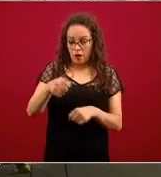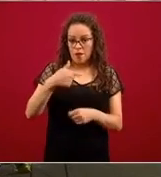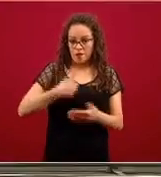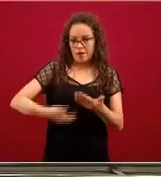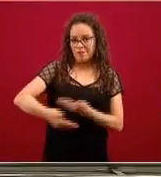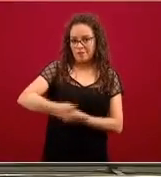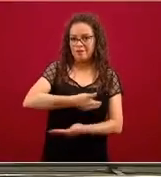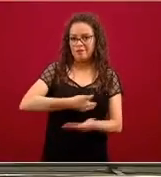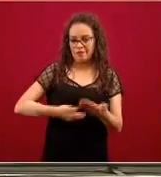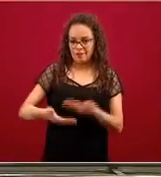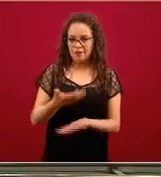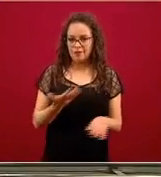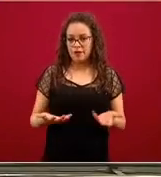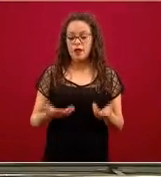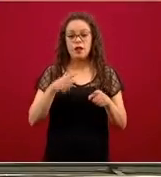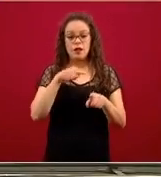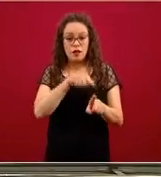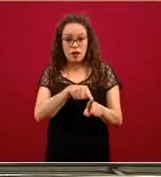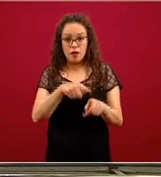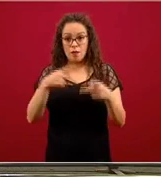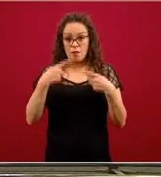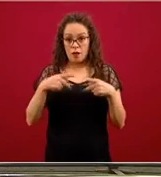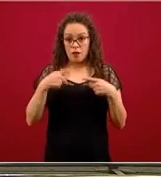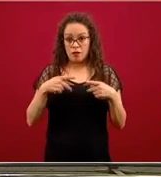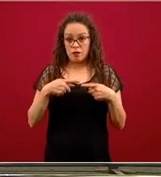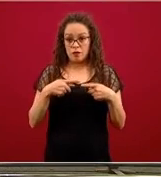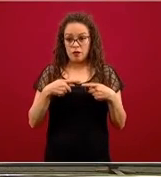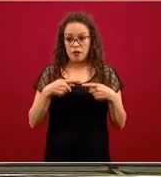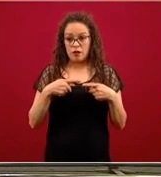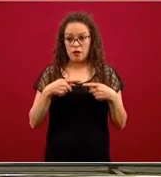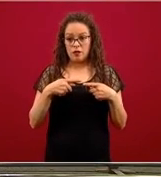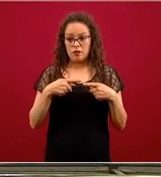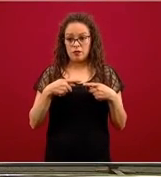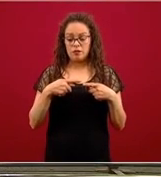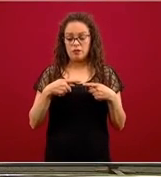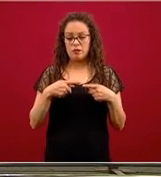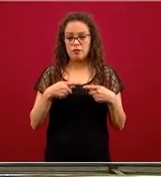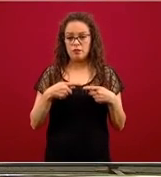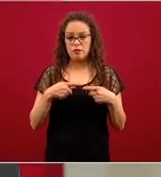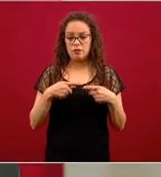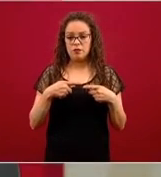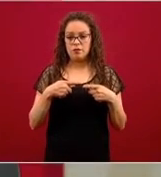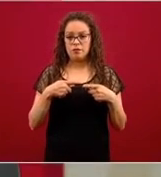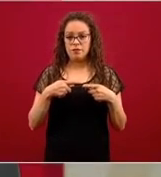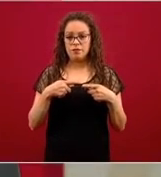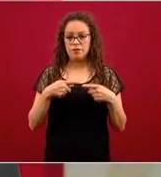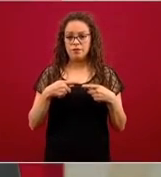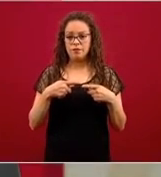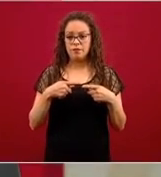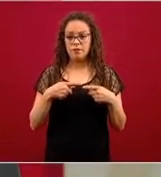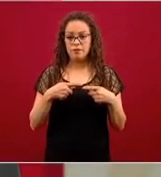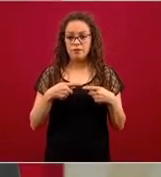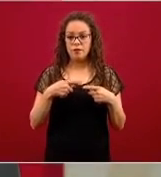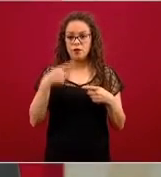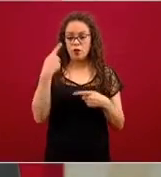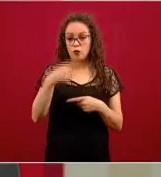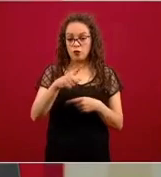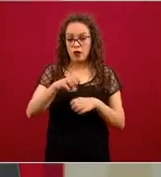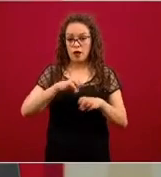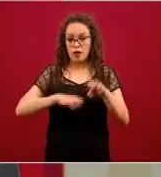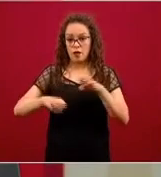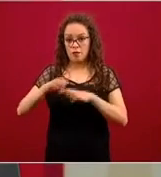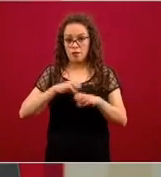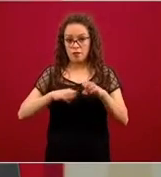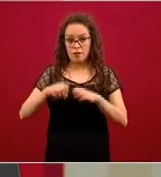report that you were sharing so courteously with us, if those were people who